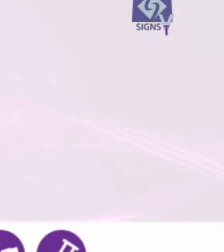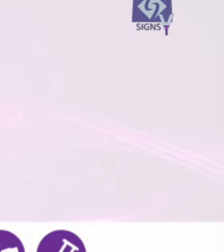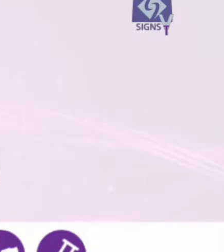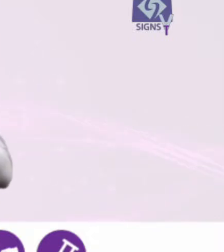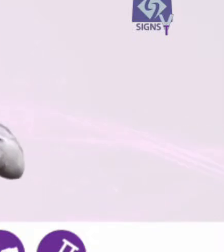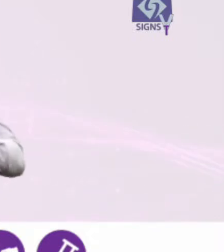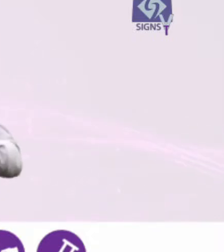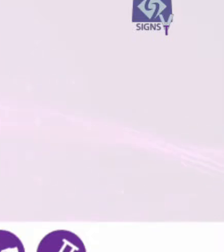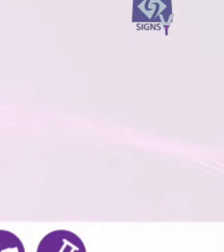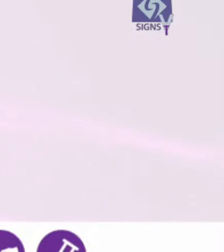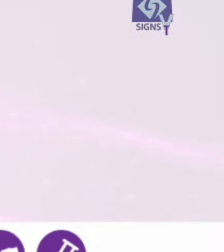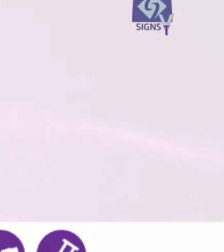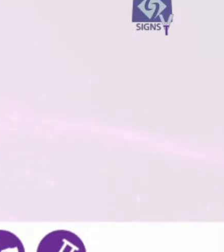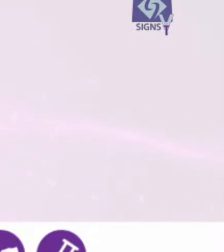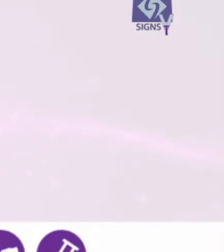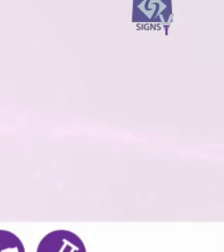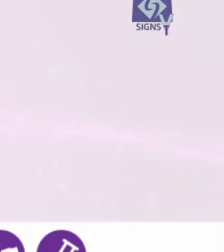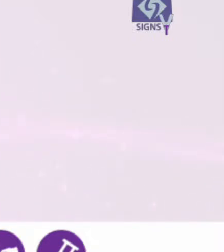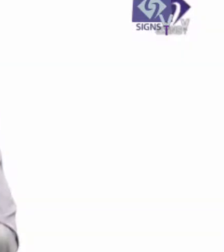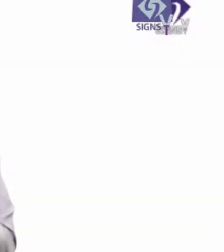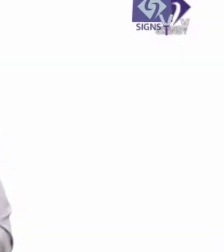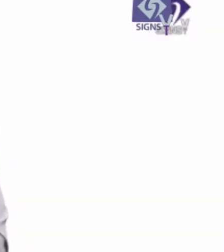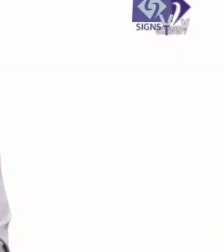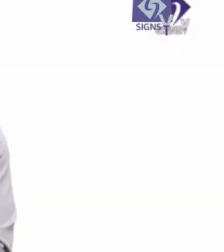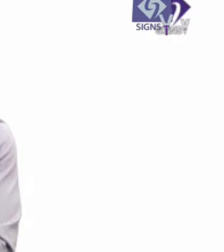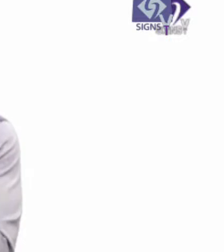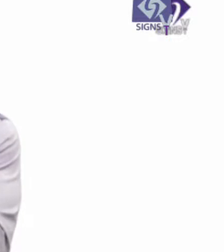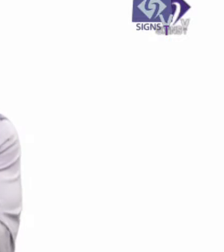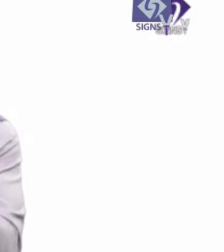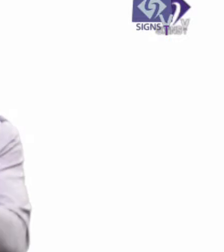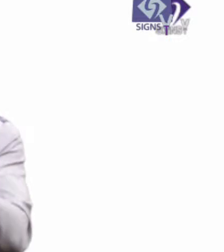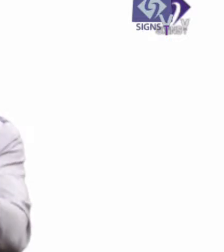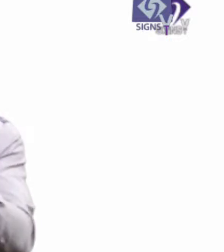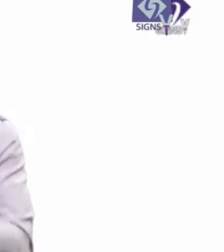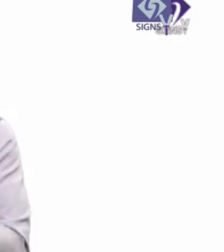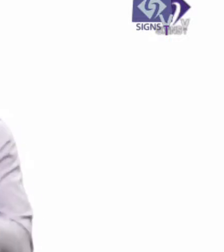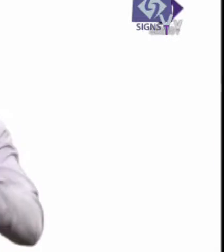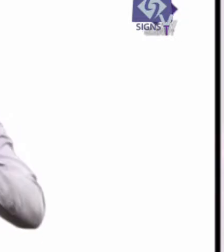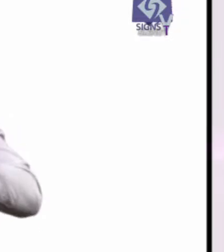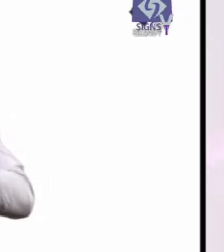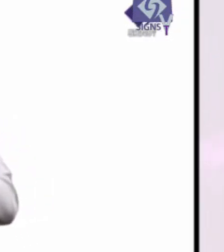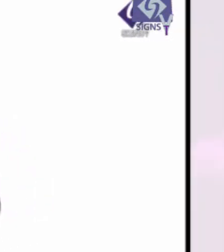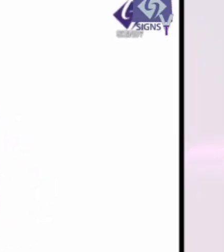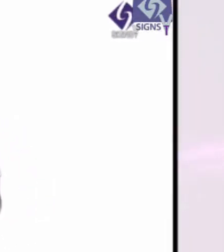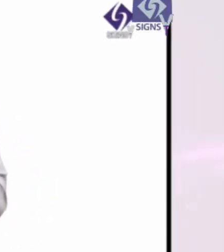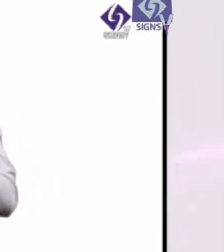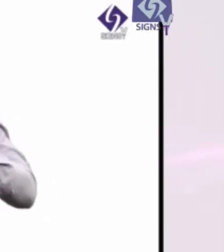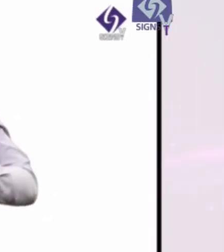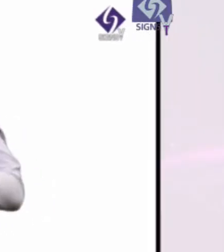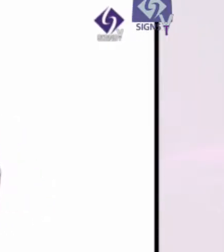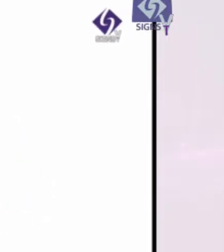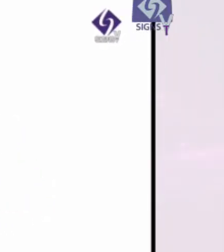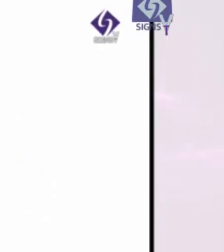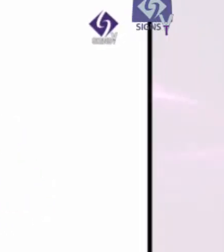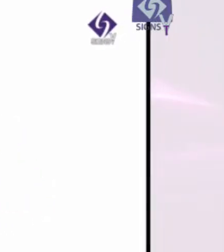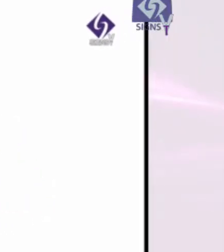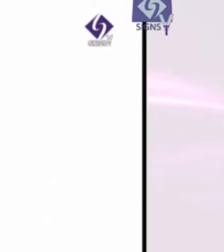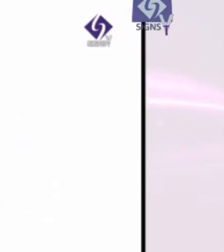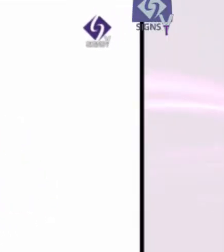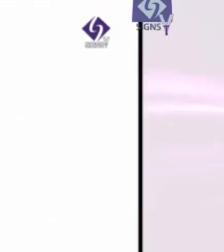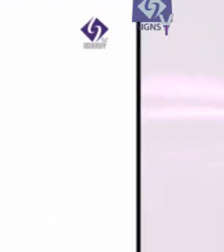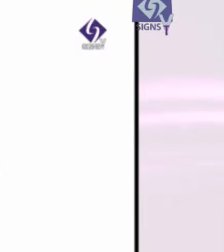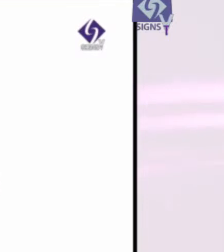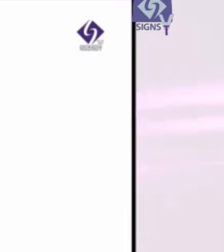development of persons with disabilities. Uniquely, Science TV has enabled many persons with disabilities